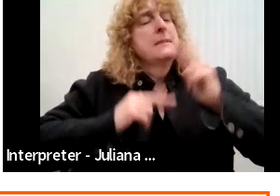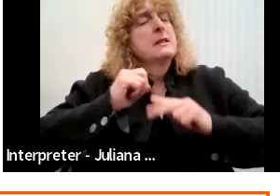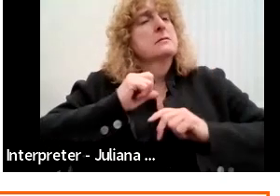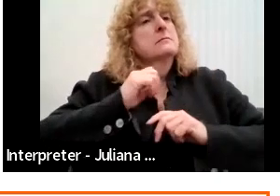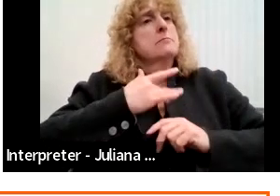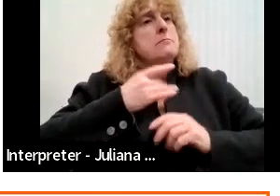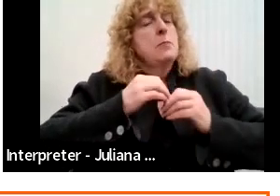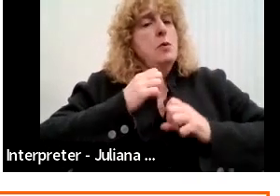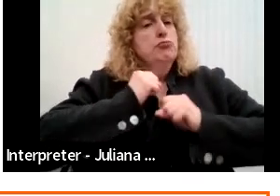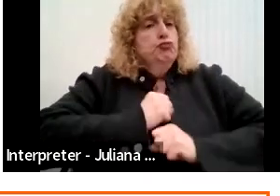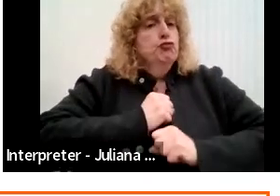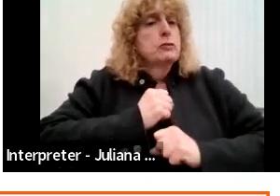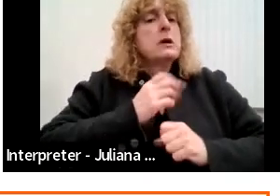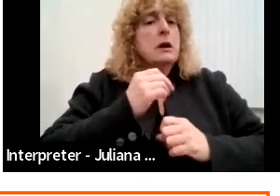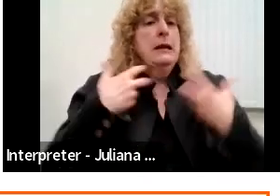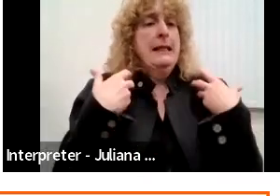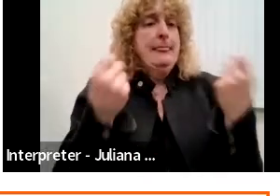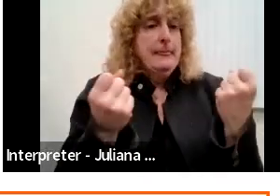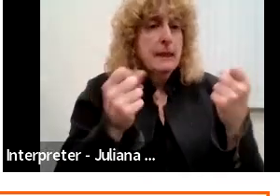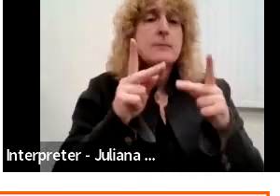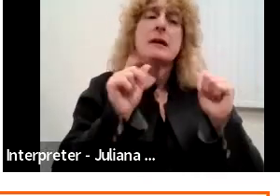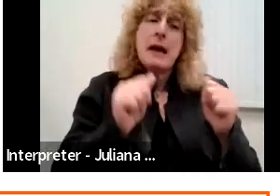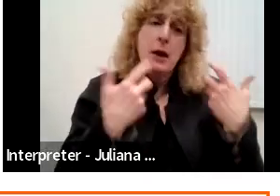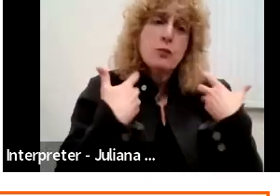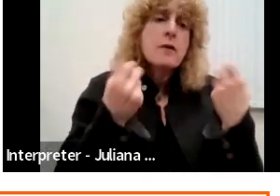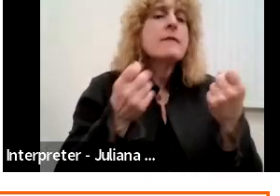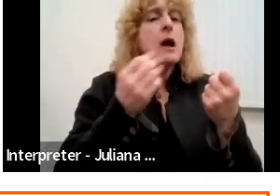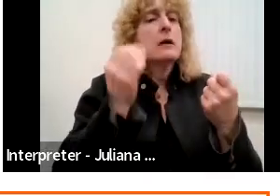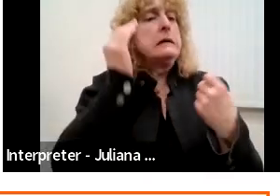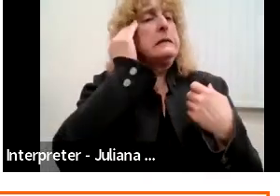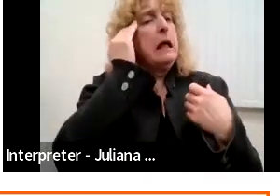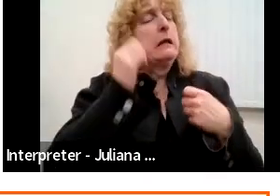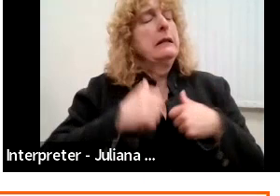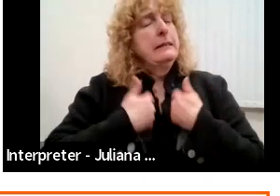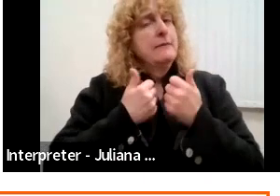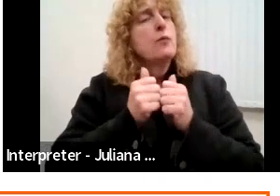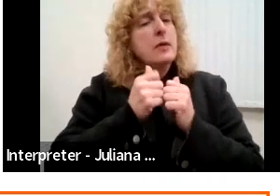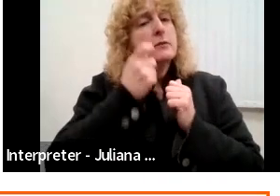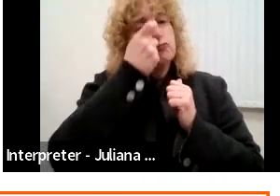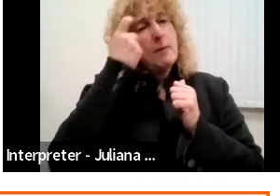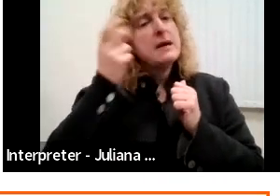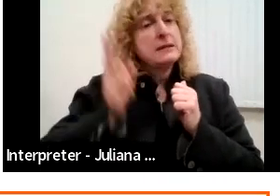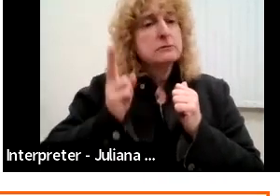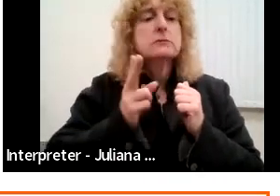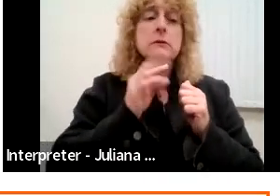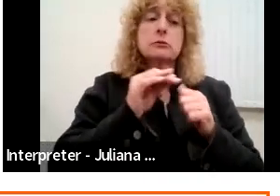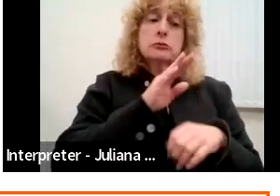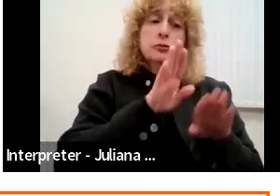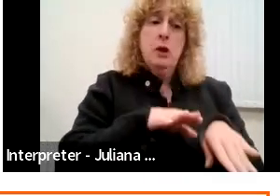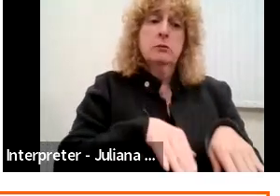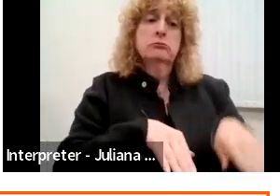history. And childhood trauma can be a cause of disability. The image here is the